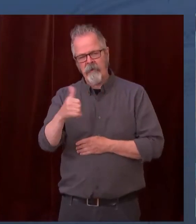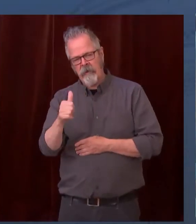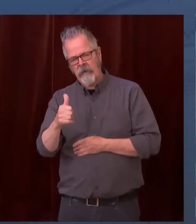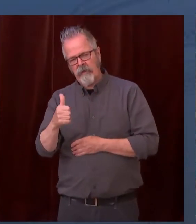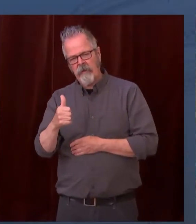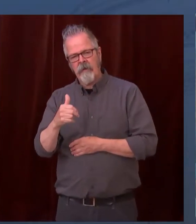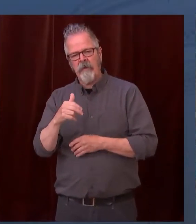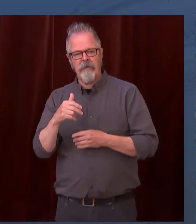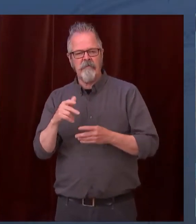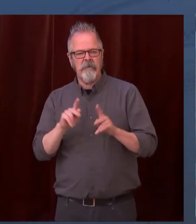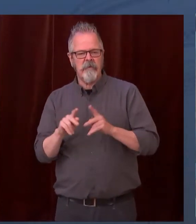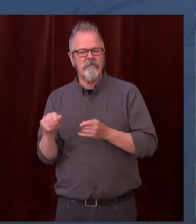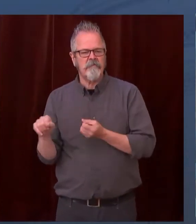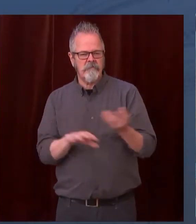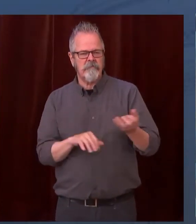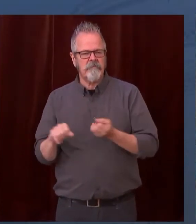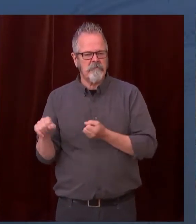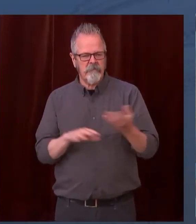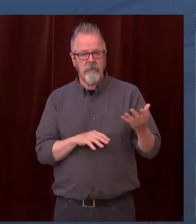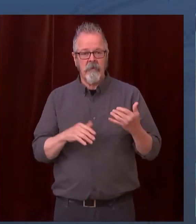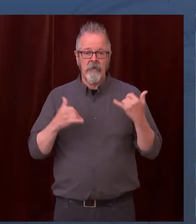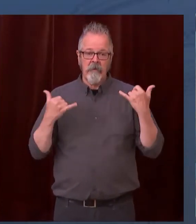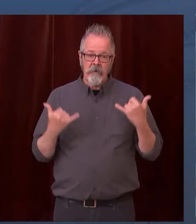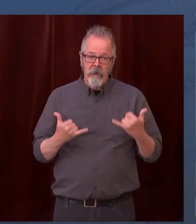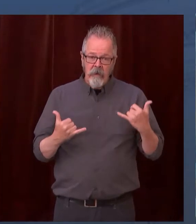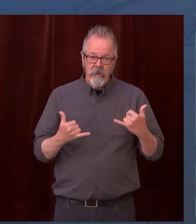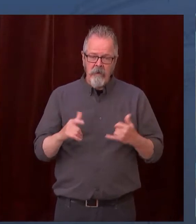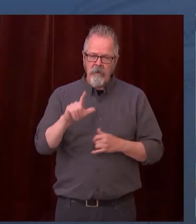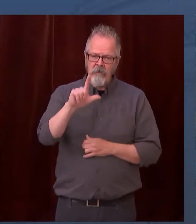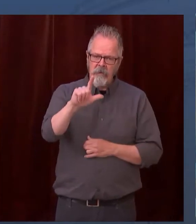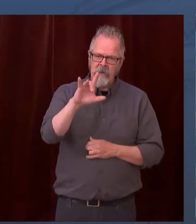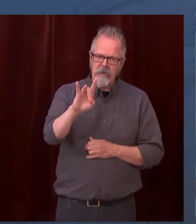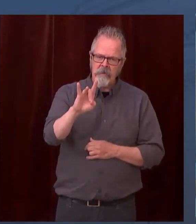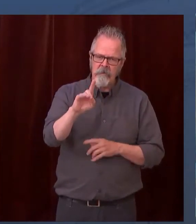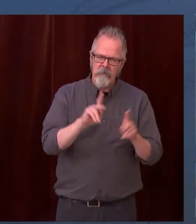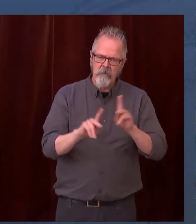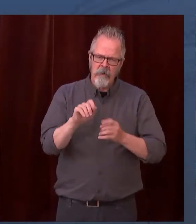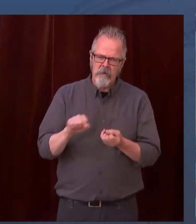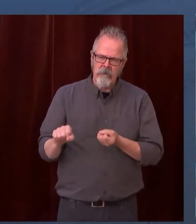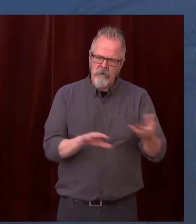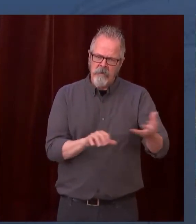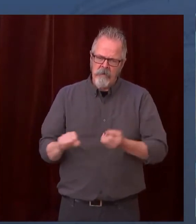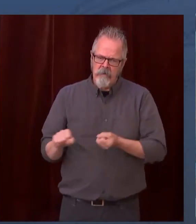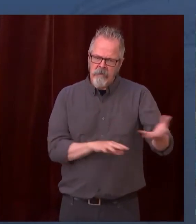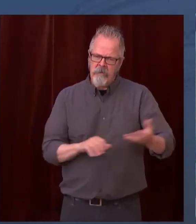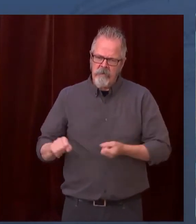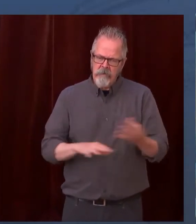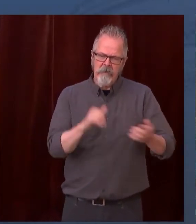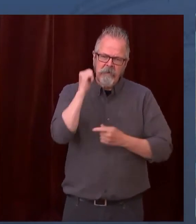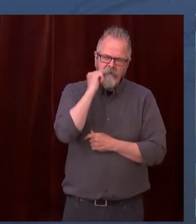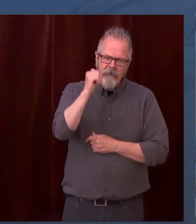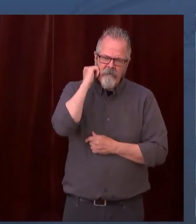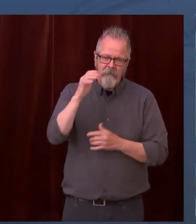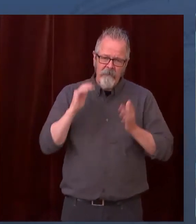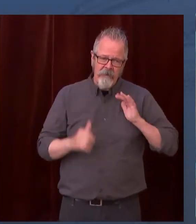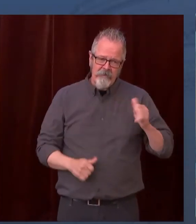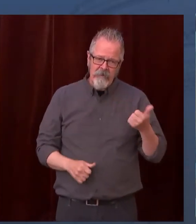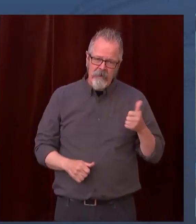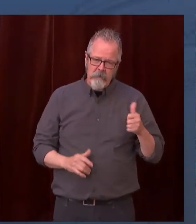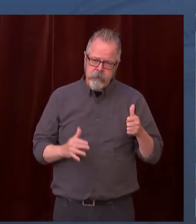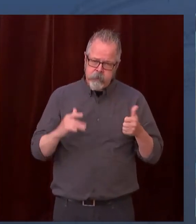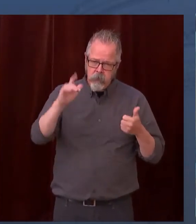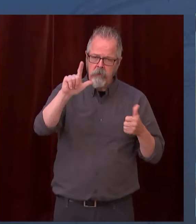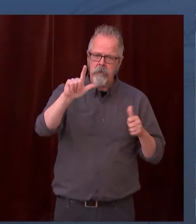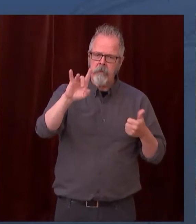about 2 weeks or so from the time someone is infected to the time that they may require hospitalization. And that means that these data